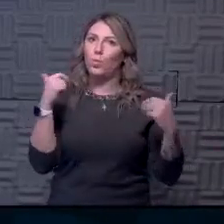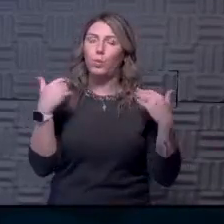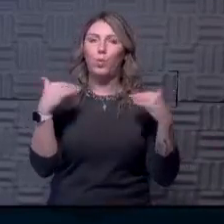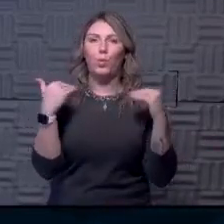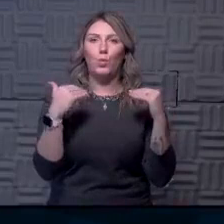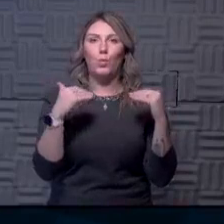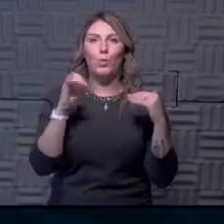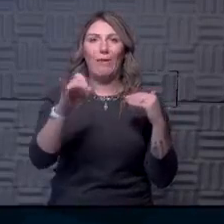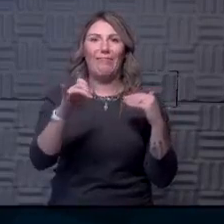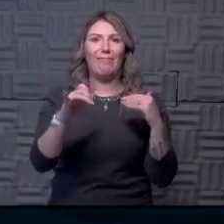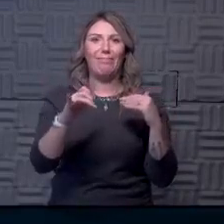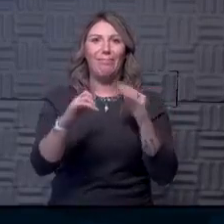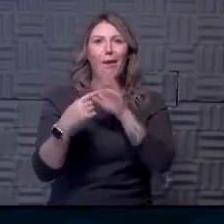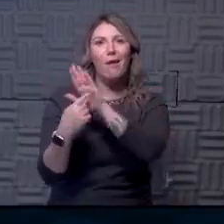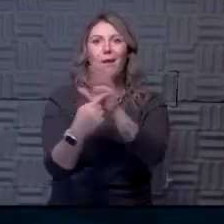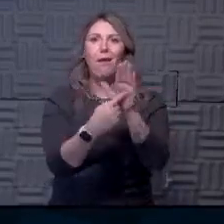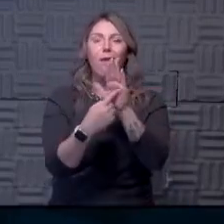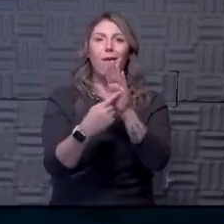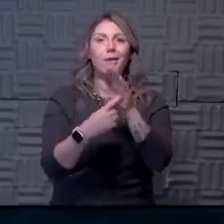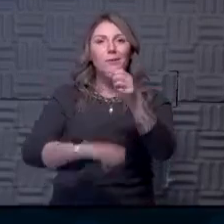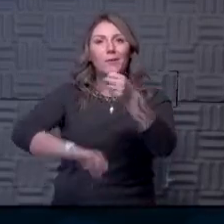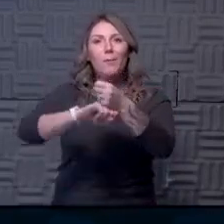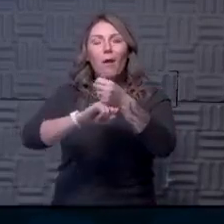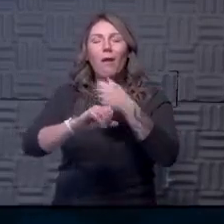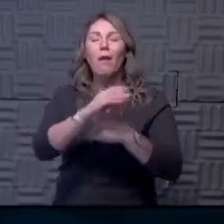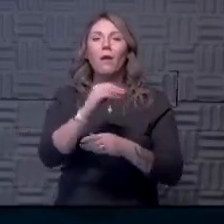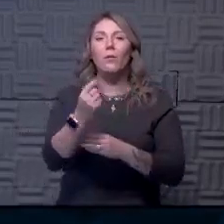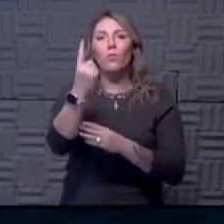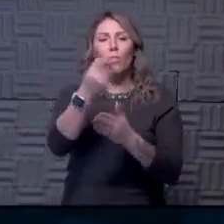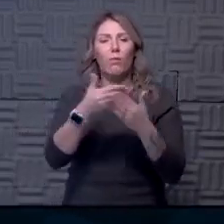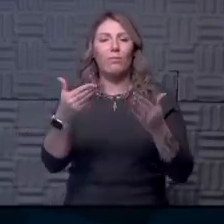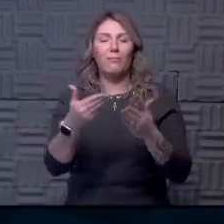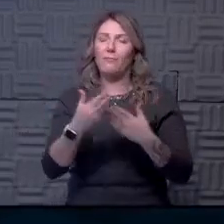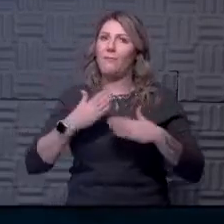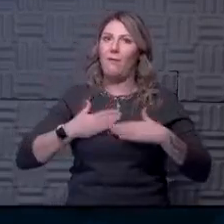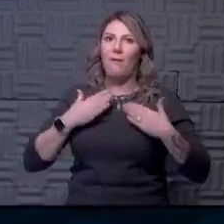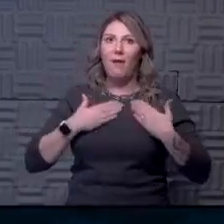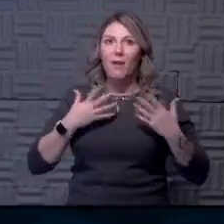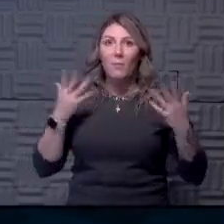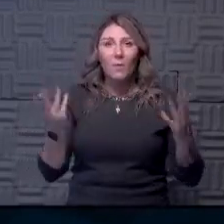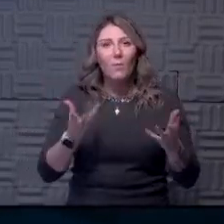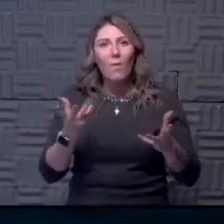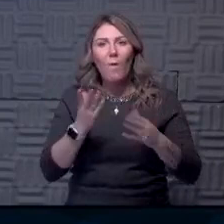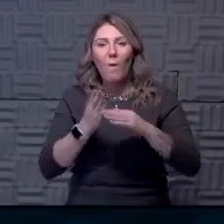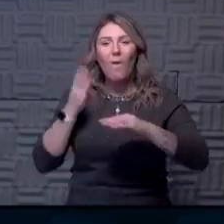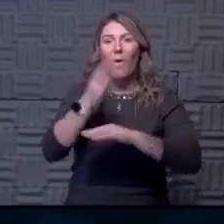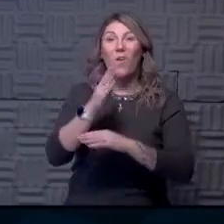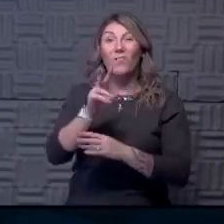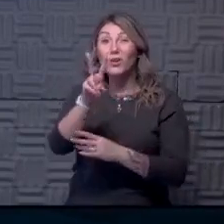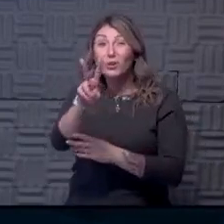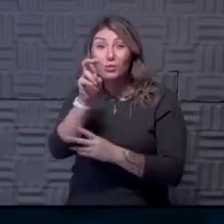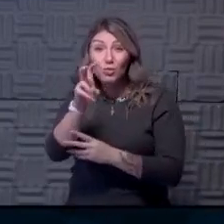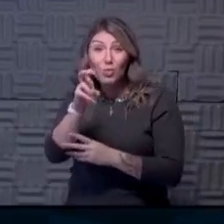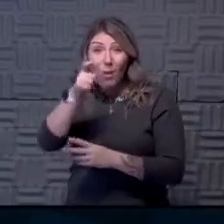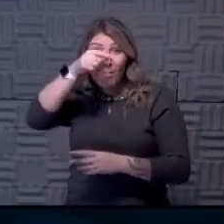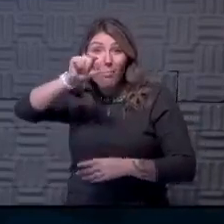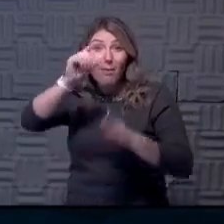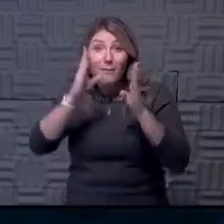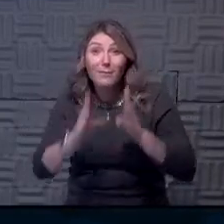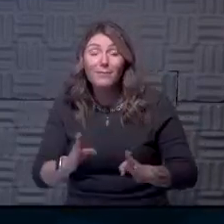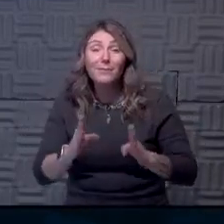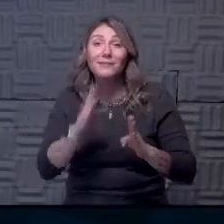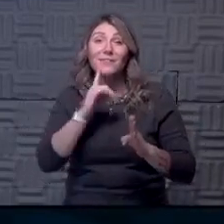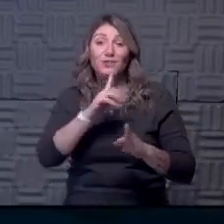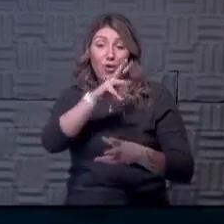campaign. And I'm just really excited. One of the things that I'm really happy about is that over 200 Latinos participated on that campaign